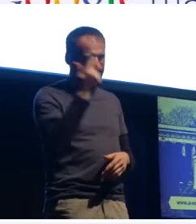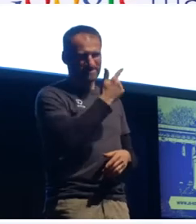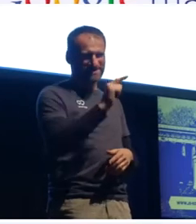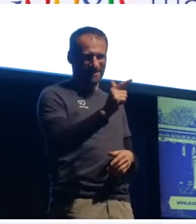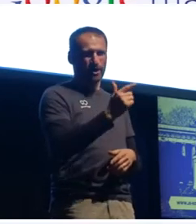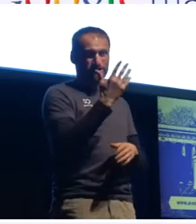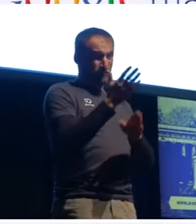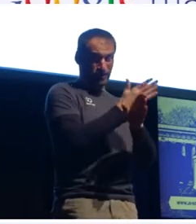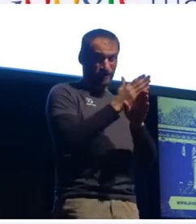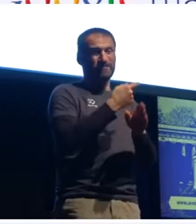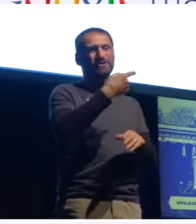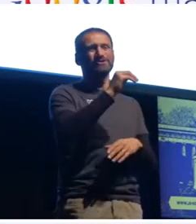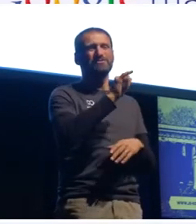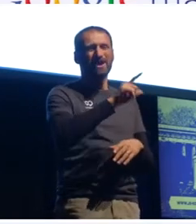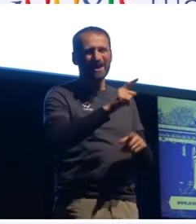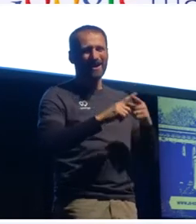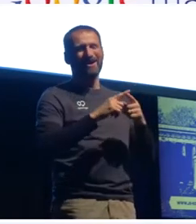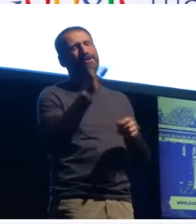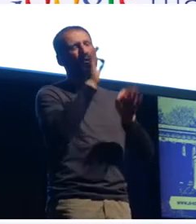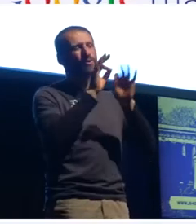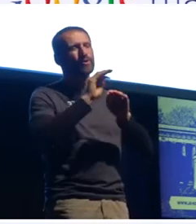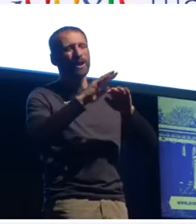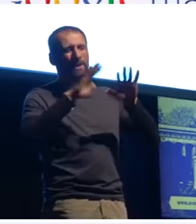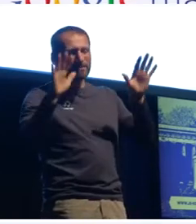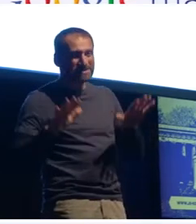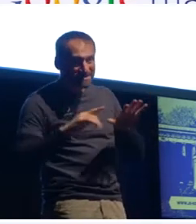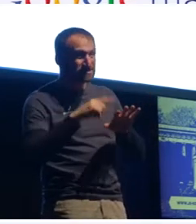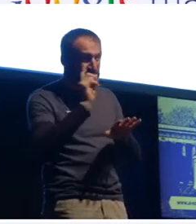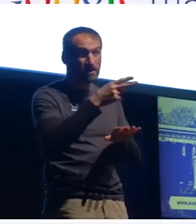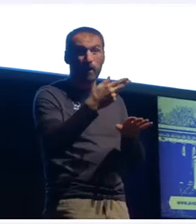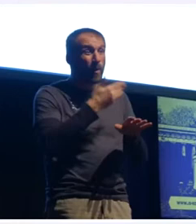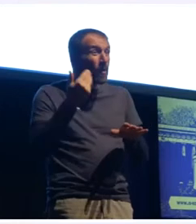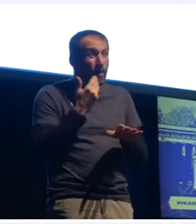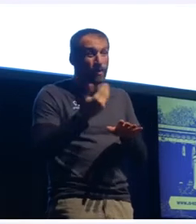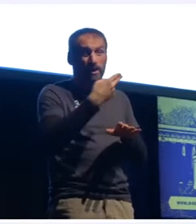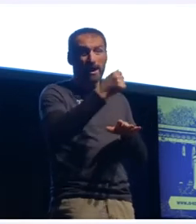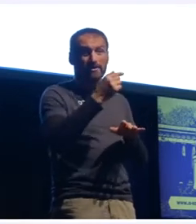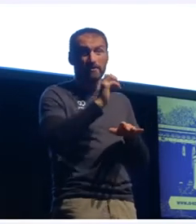been possible without DHTML's DOM, asynchronous JavaScript, and data binding.